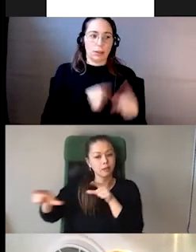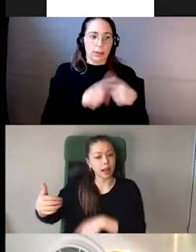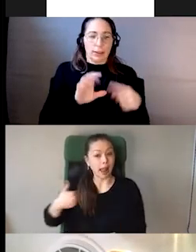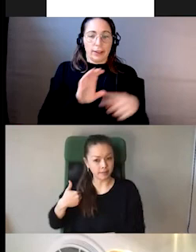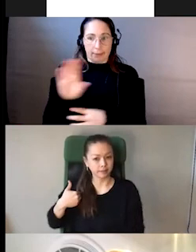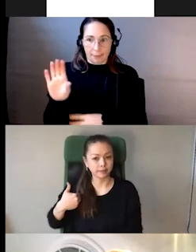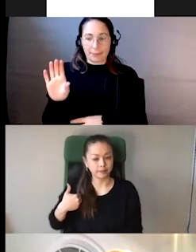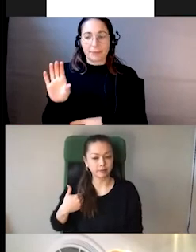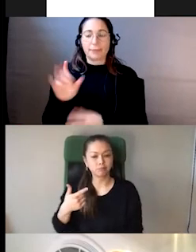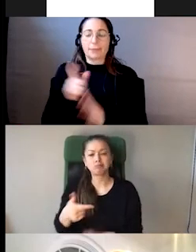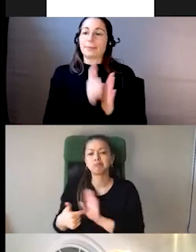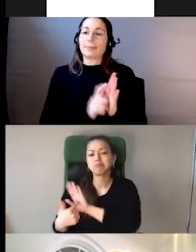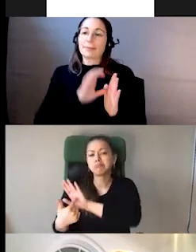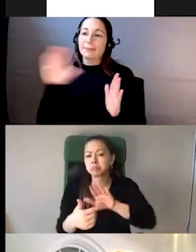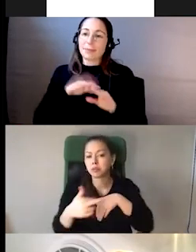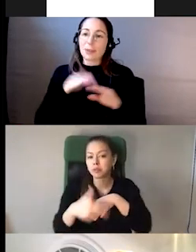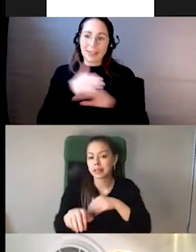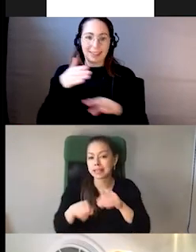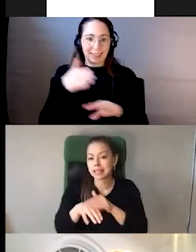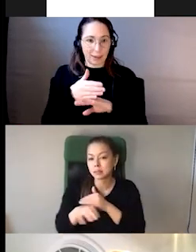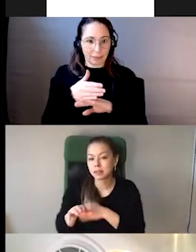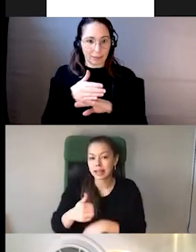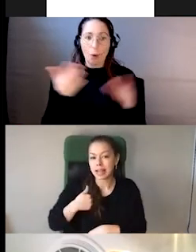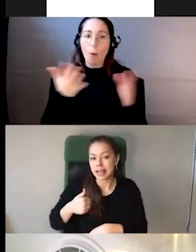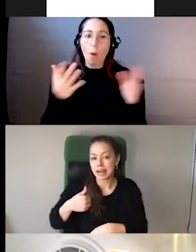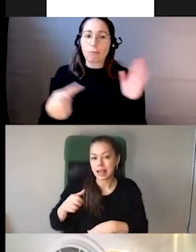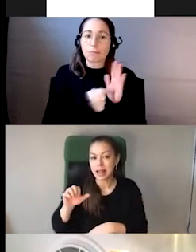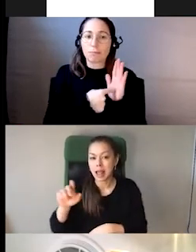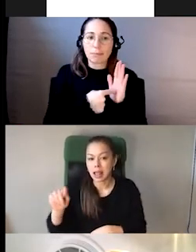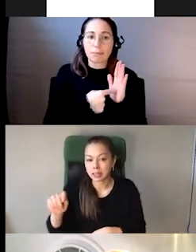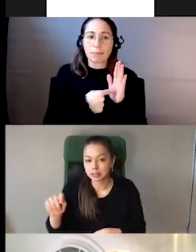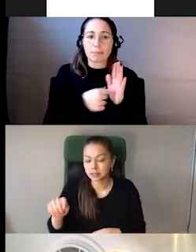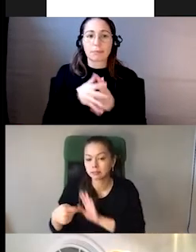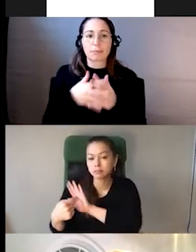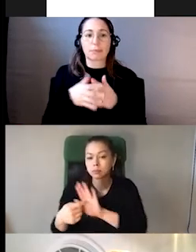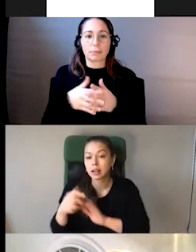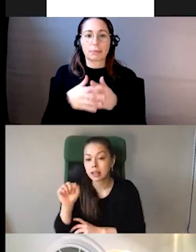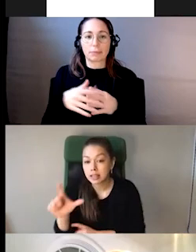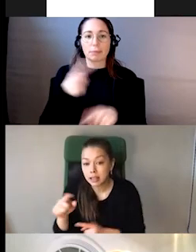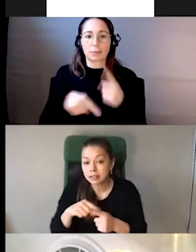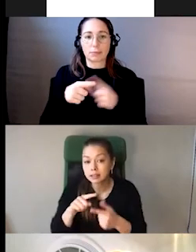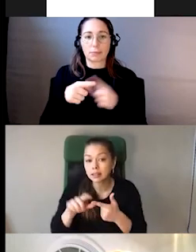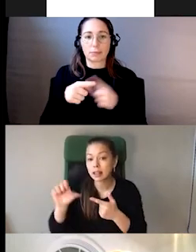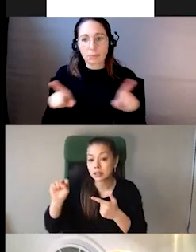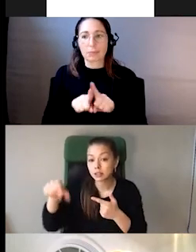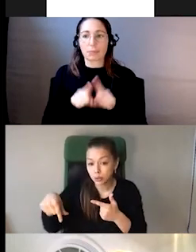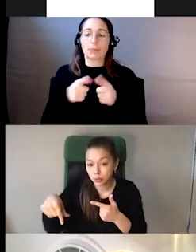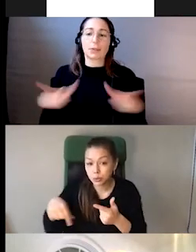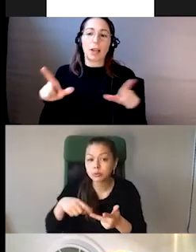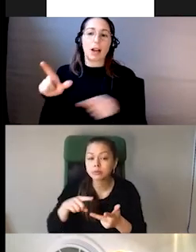Act refers to American Sign Language, Quebec Sign Language, LSQ, and Indigenous Sign